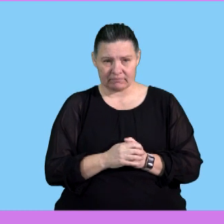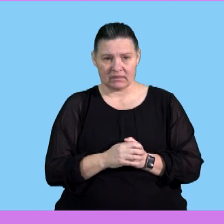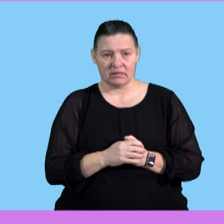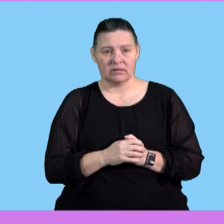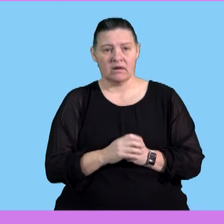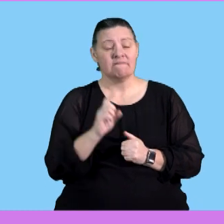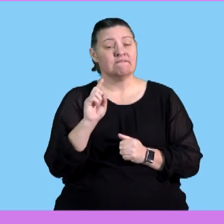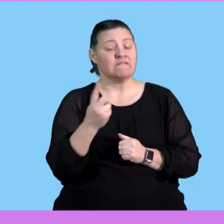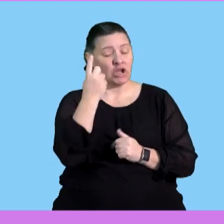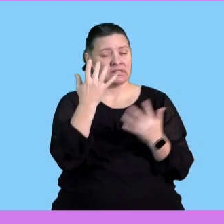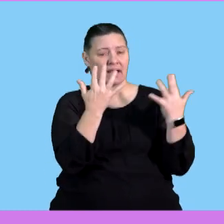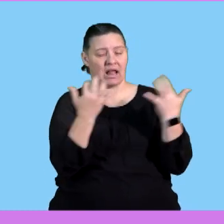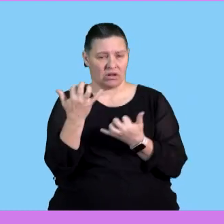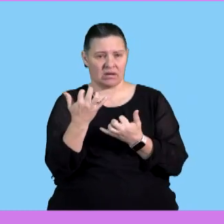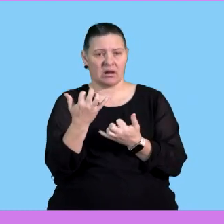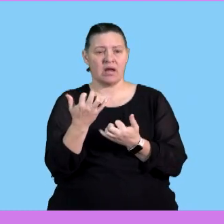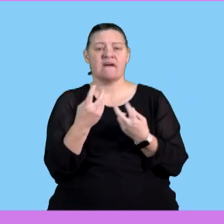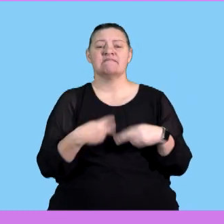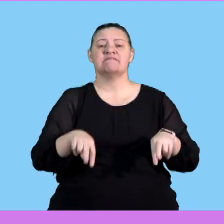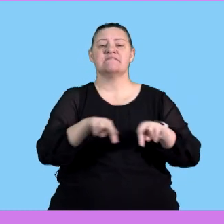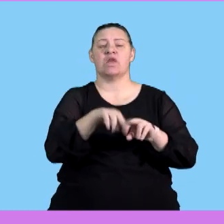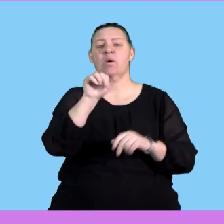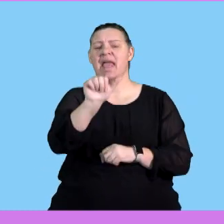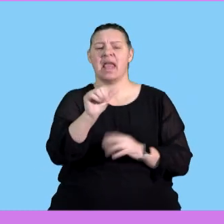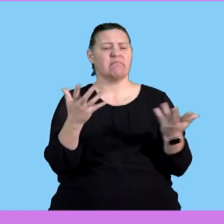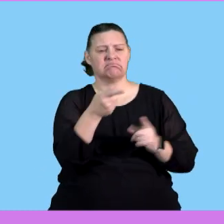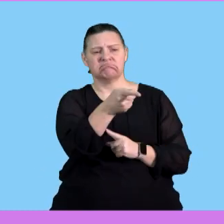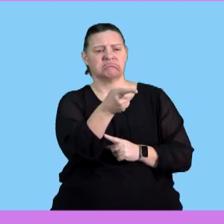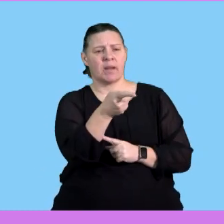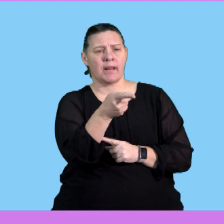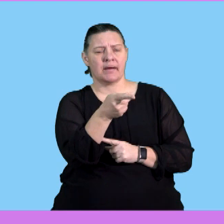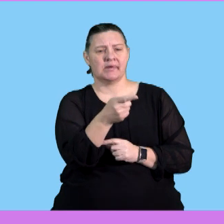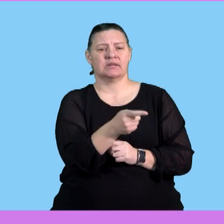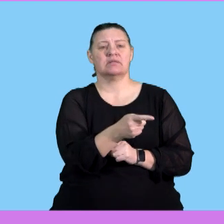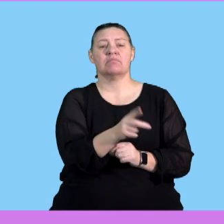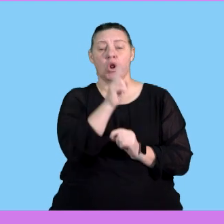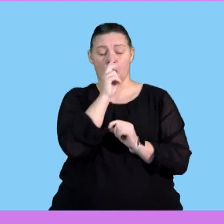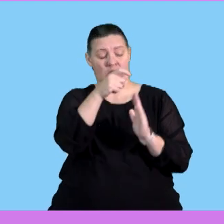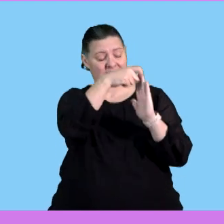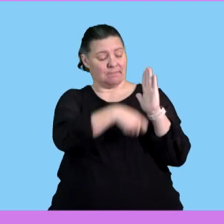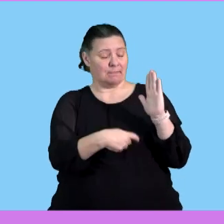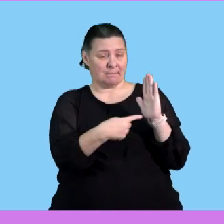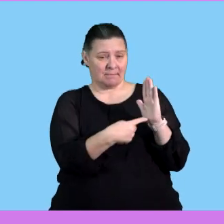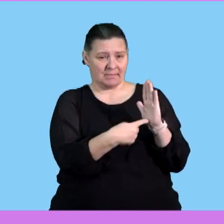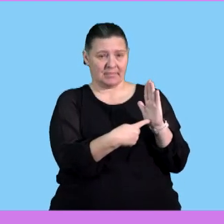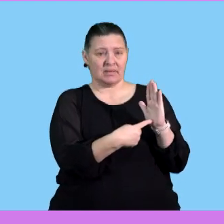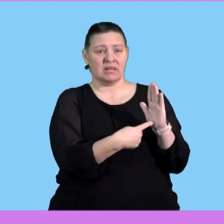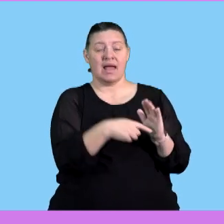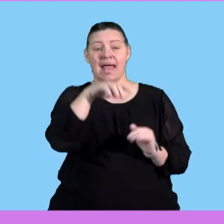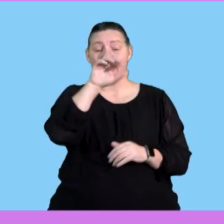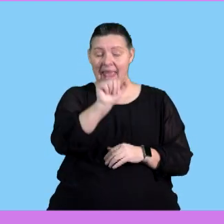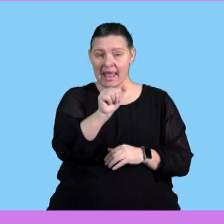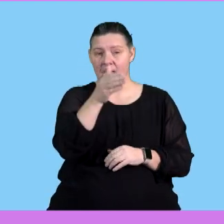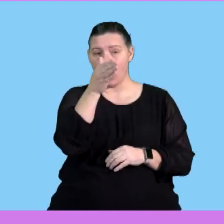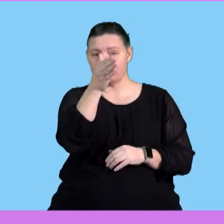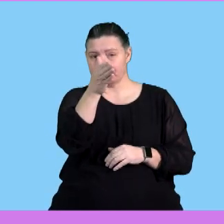in this case, we are firstly going to calculate the missing value of A. Now, looking at our till slip, we can see that